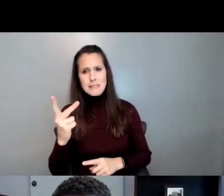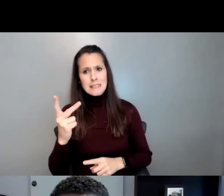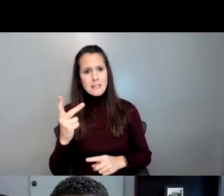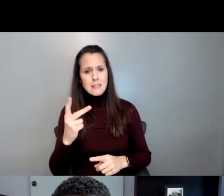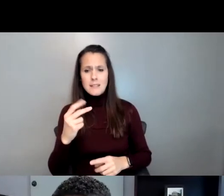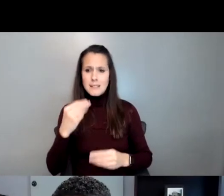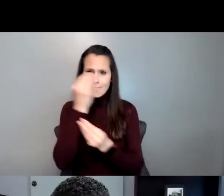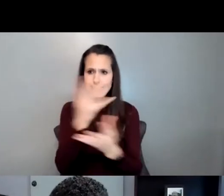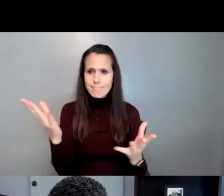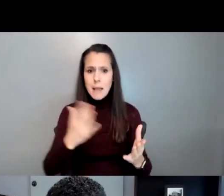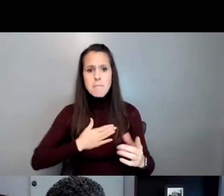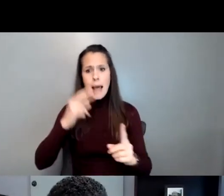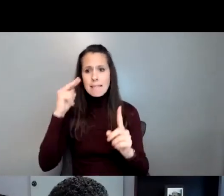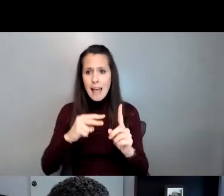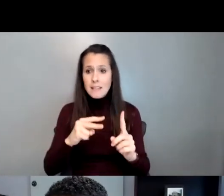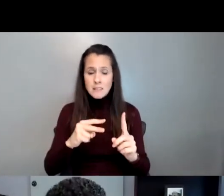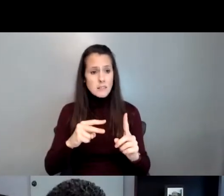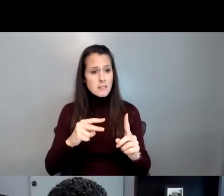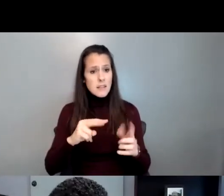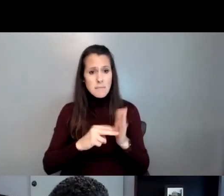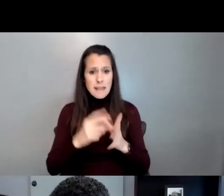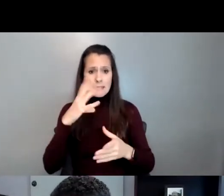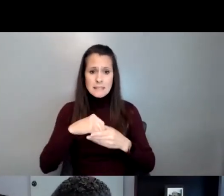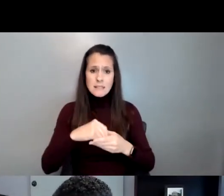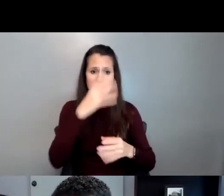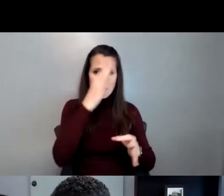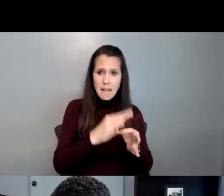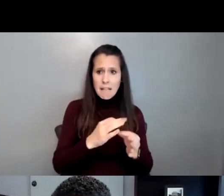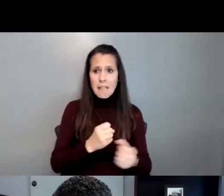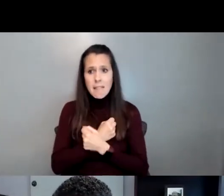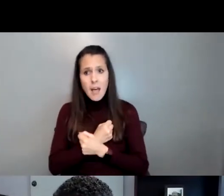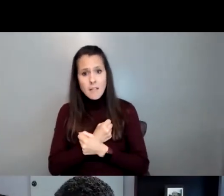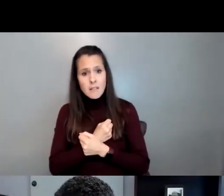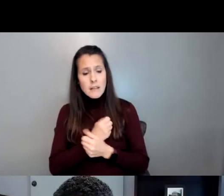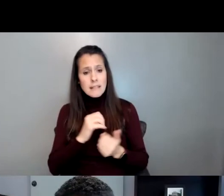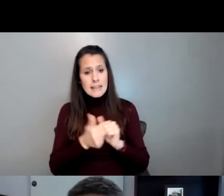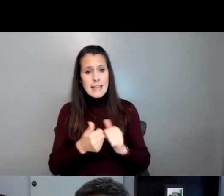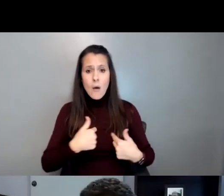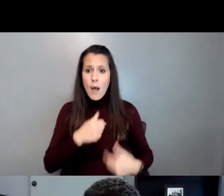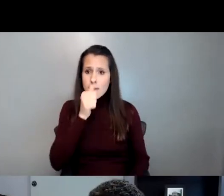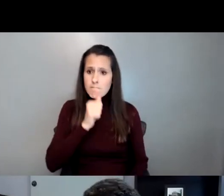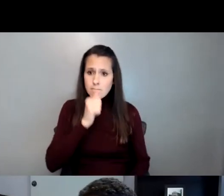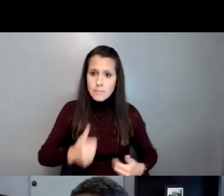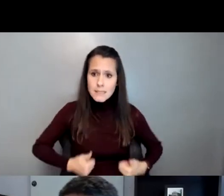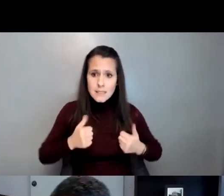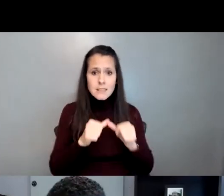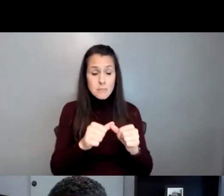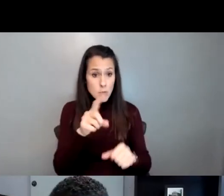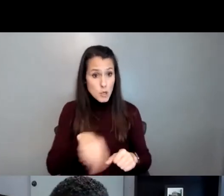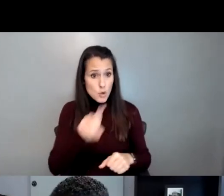mind. And I know that that's what got me through my injury, but it doesn't need to be faith for